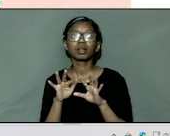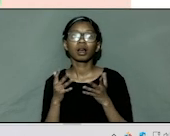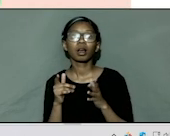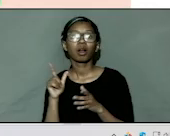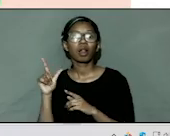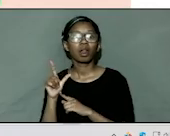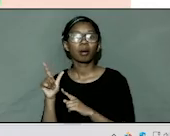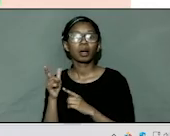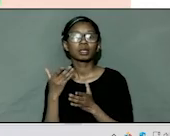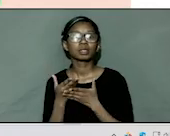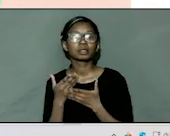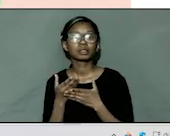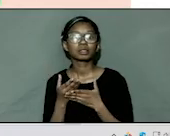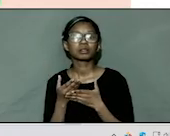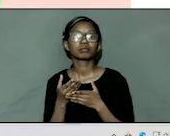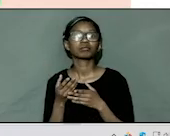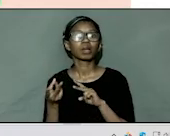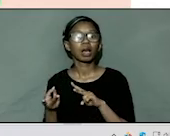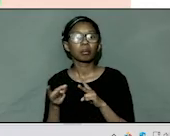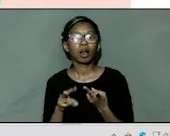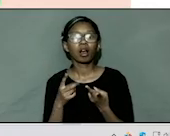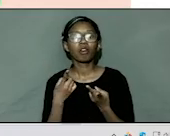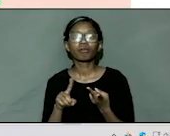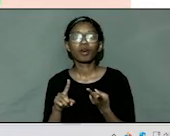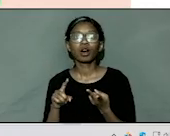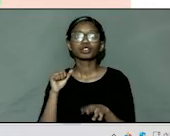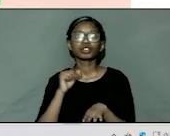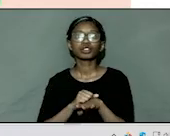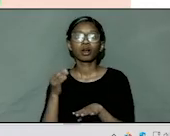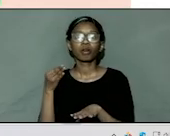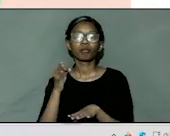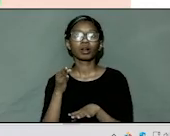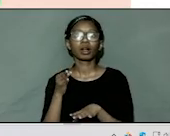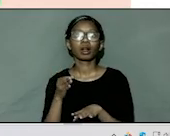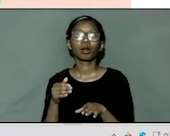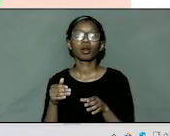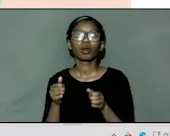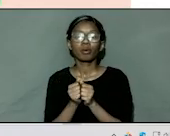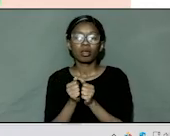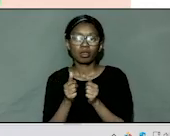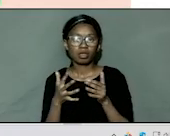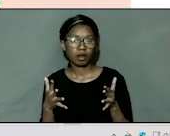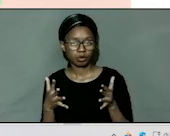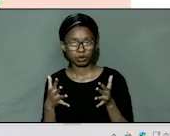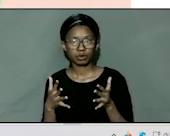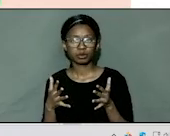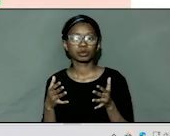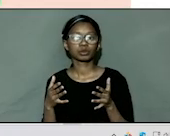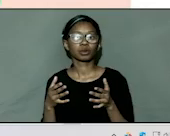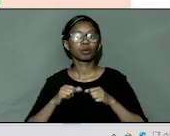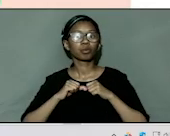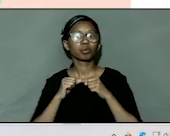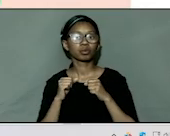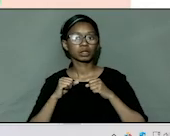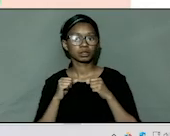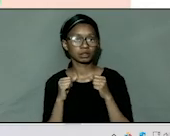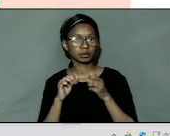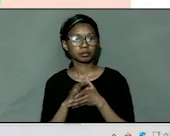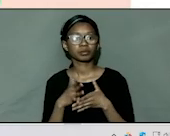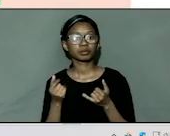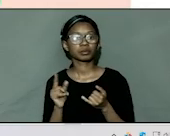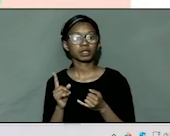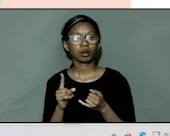of stoneflies without what? Wings in the area without what? Trees. So what was the original